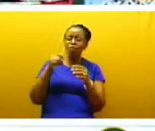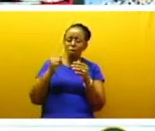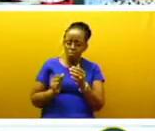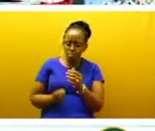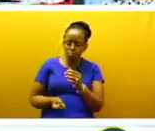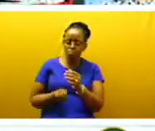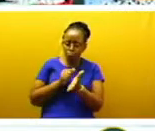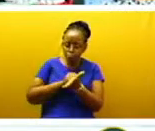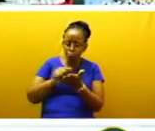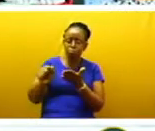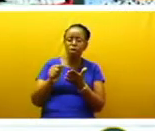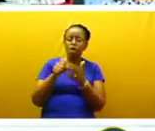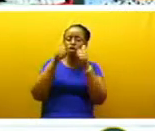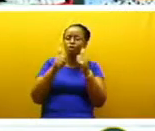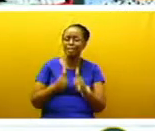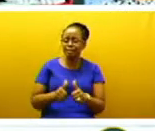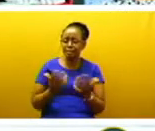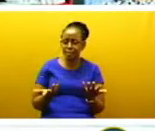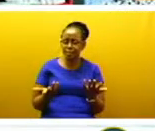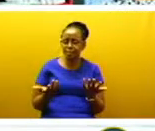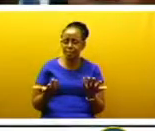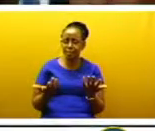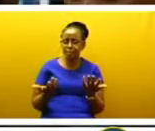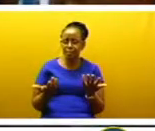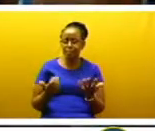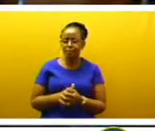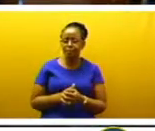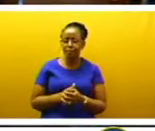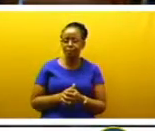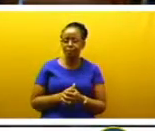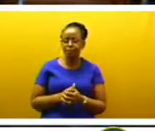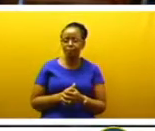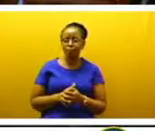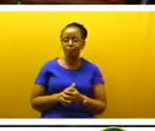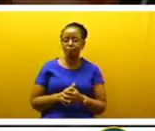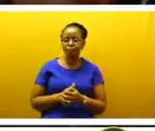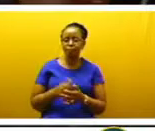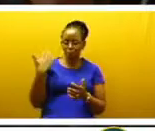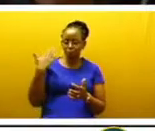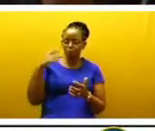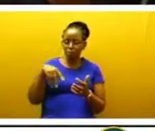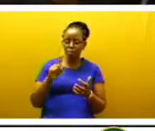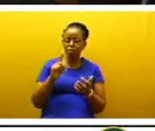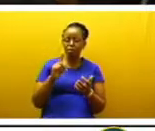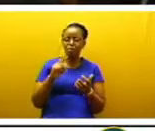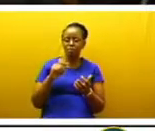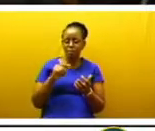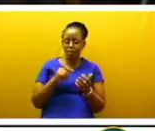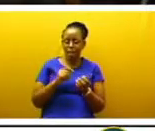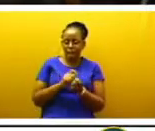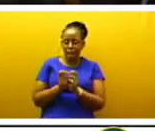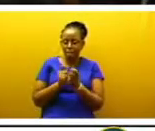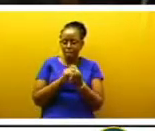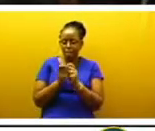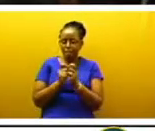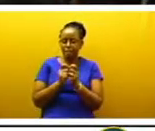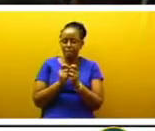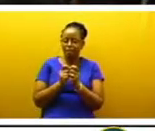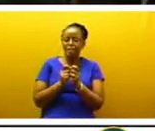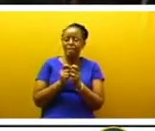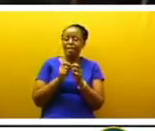before the self-serving amendment of the Regulation